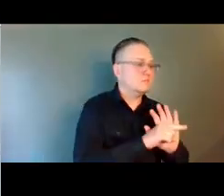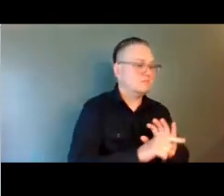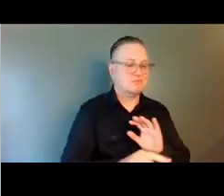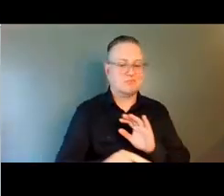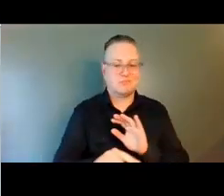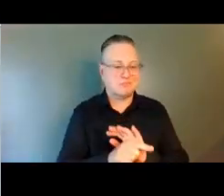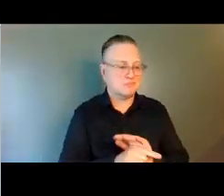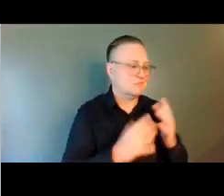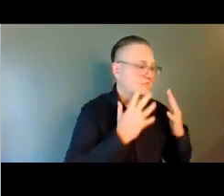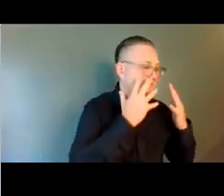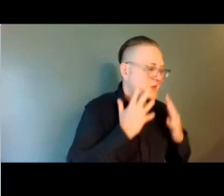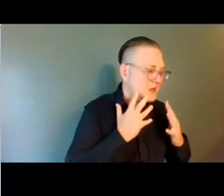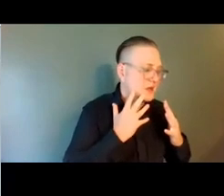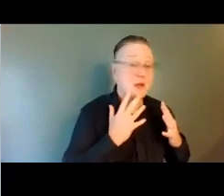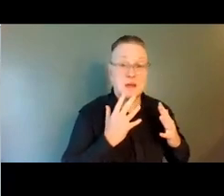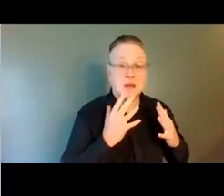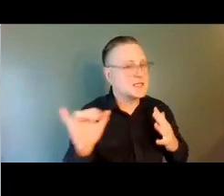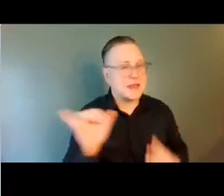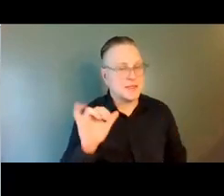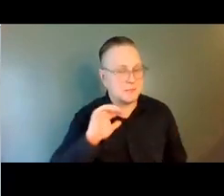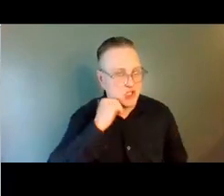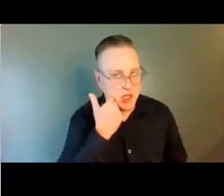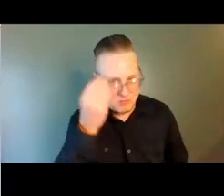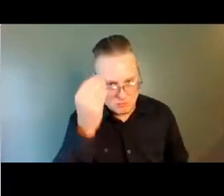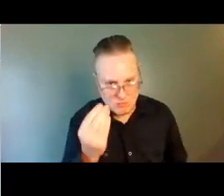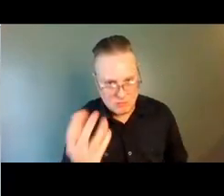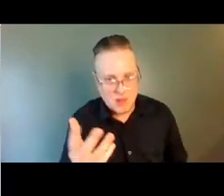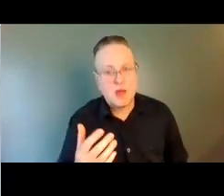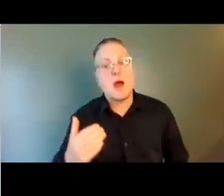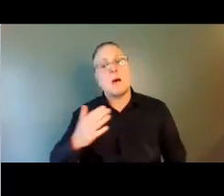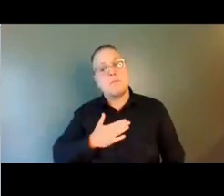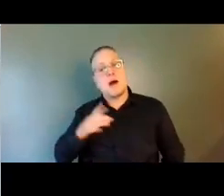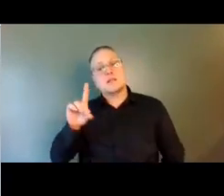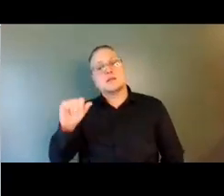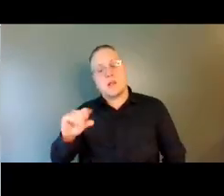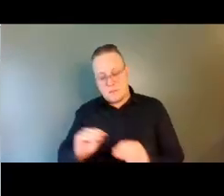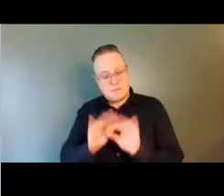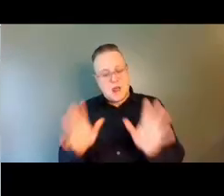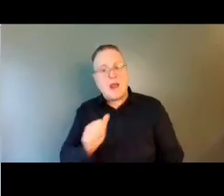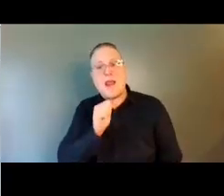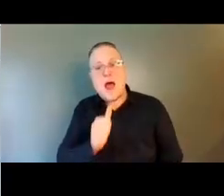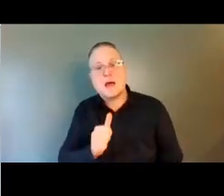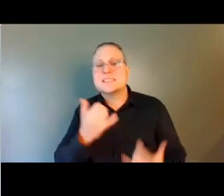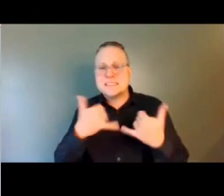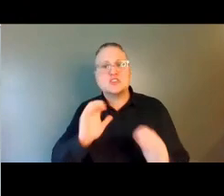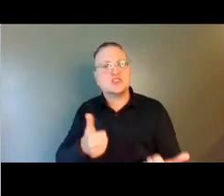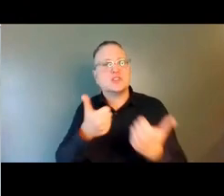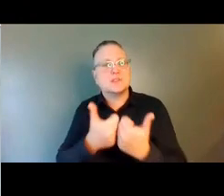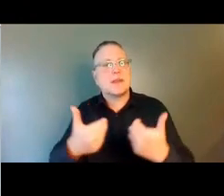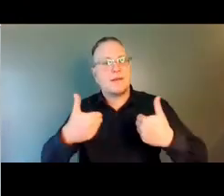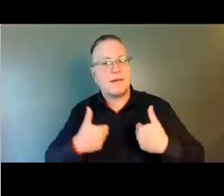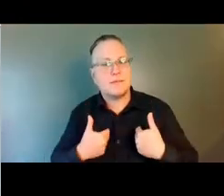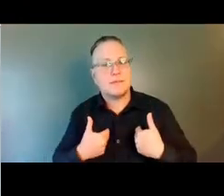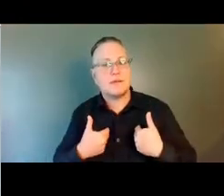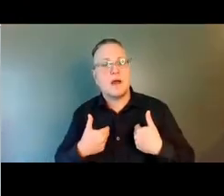isn't mistaken for shame. But living with a non-apparent disability does come with some of its own challenges.